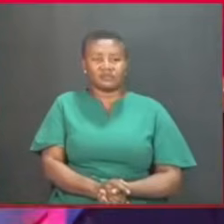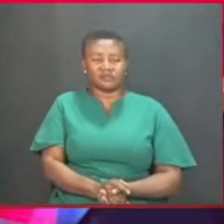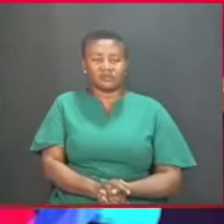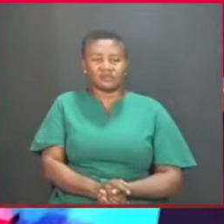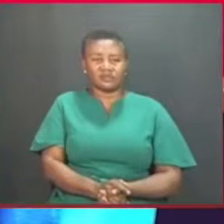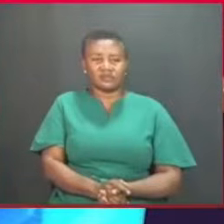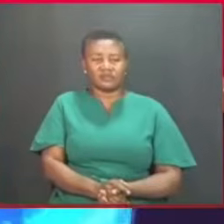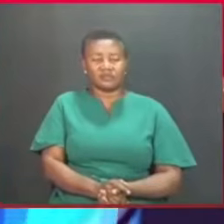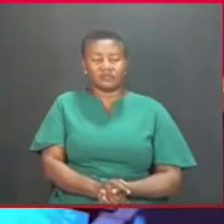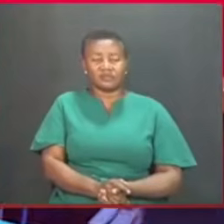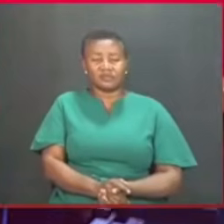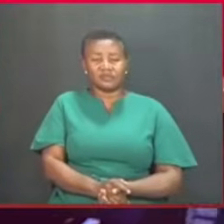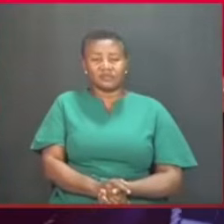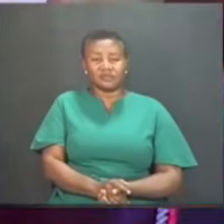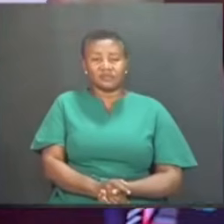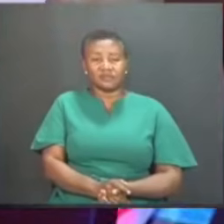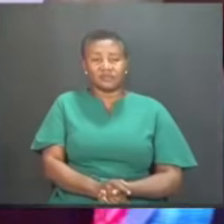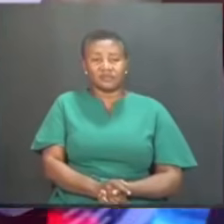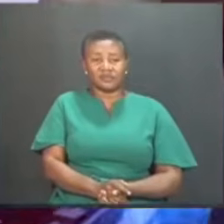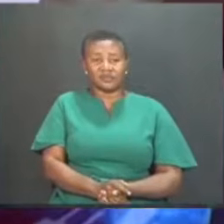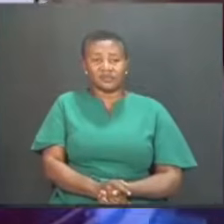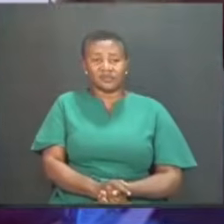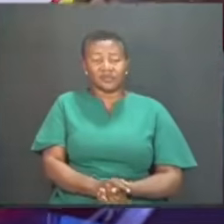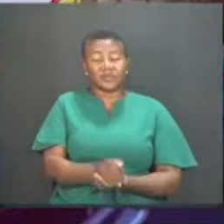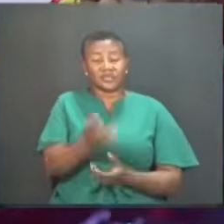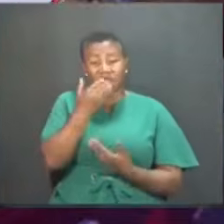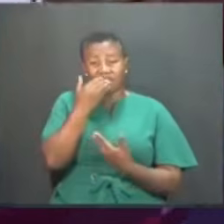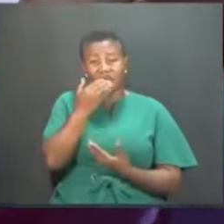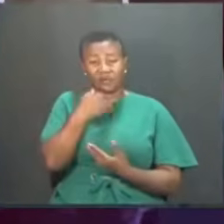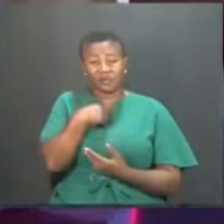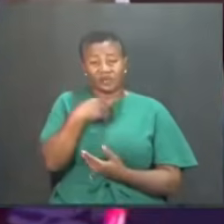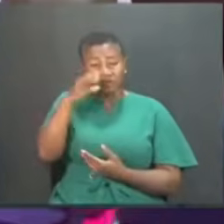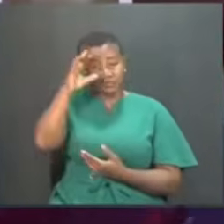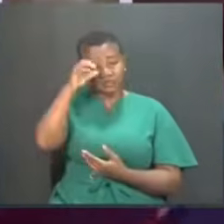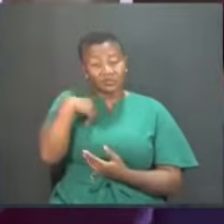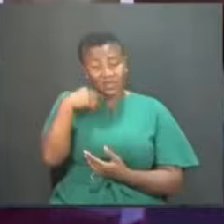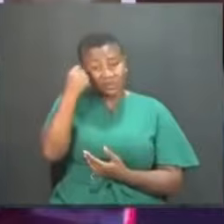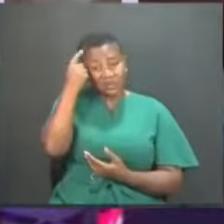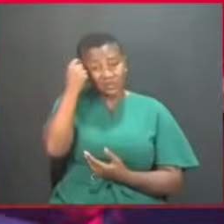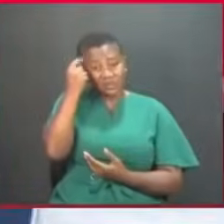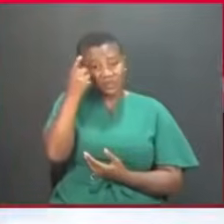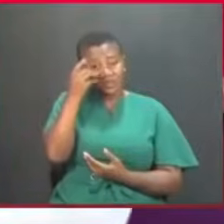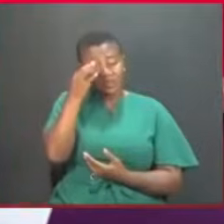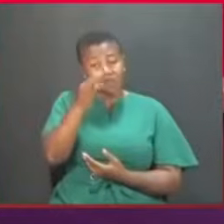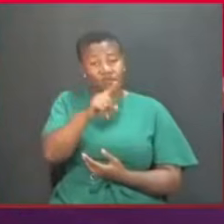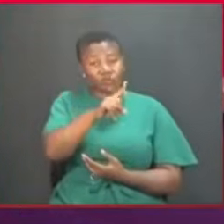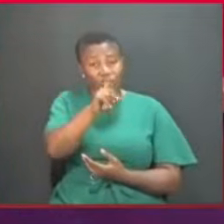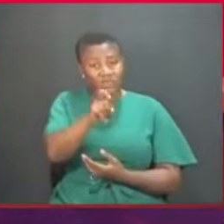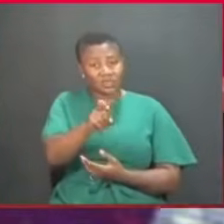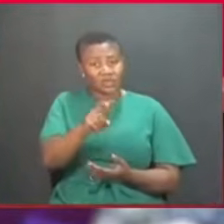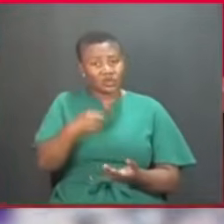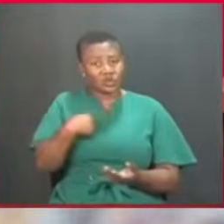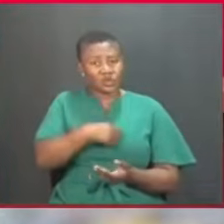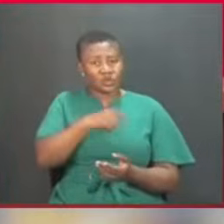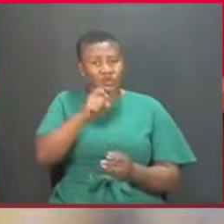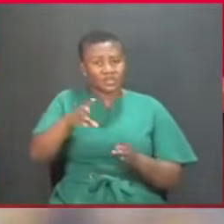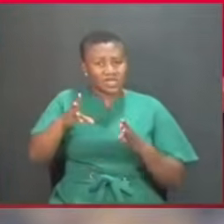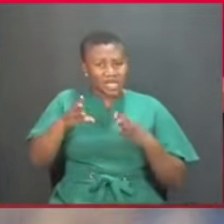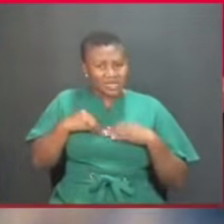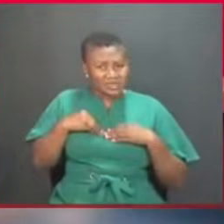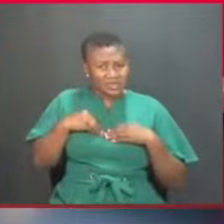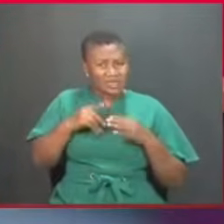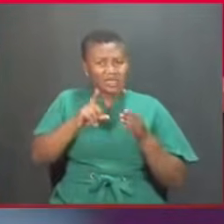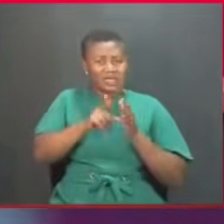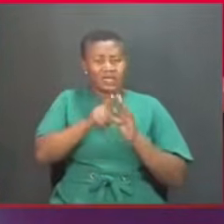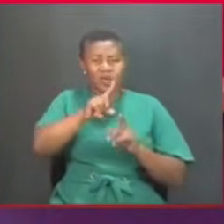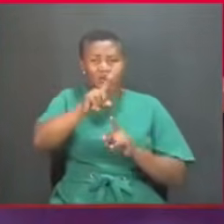Speaker, I'm guided. If these questions, we have to admit them. And the answers will have to come, depending on